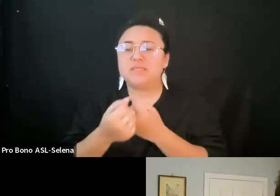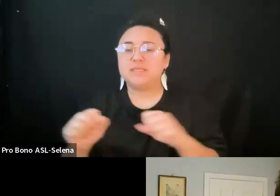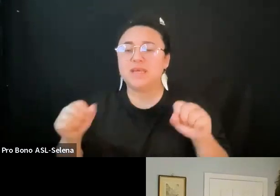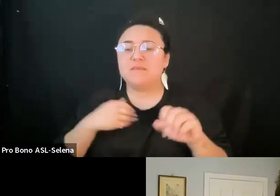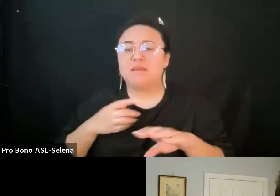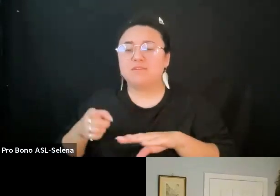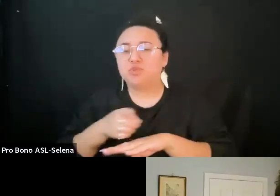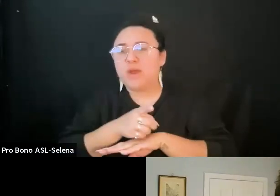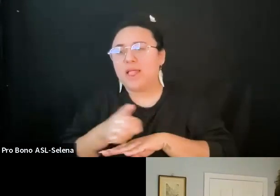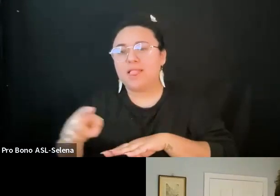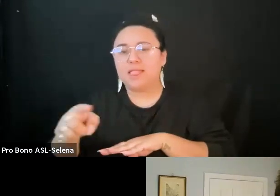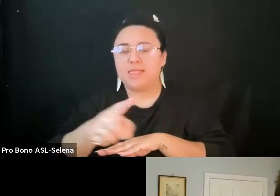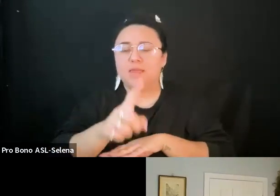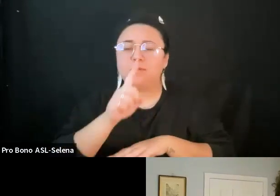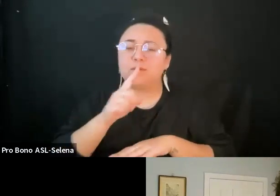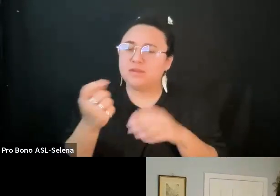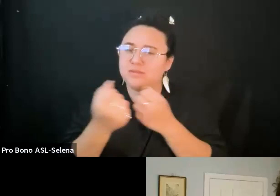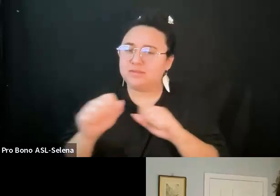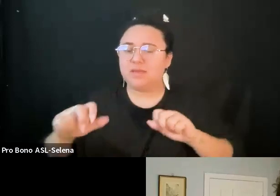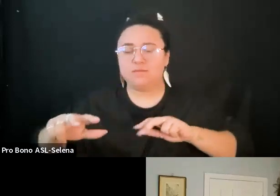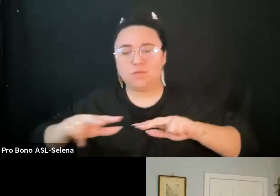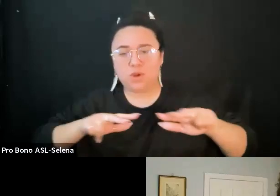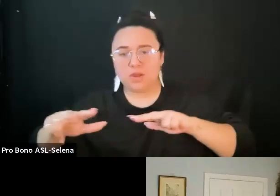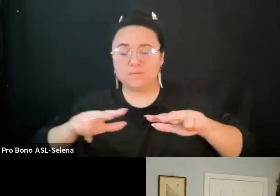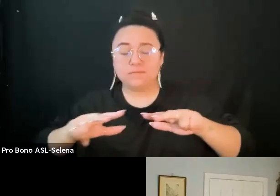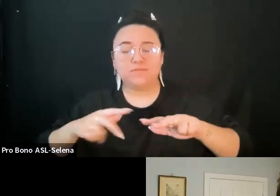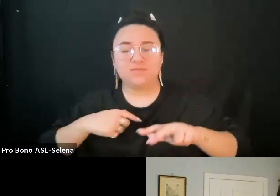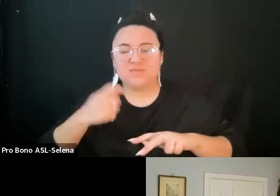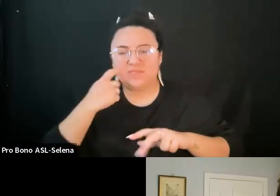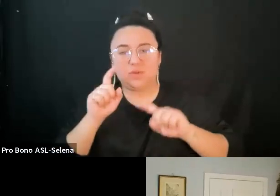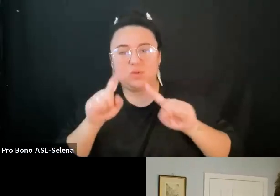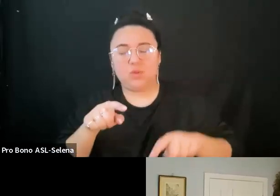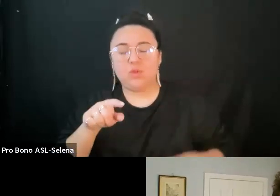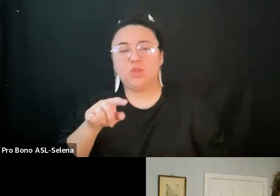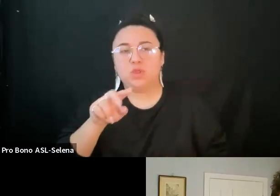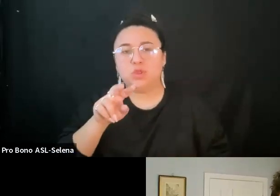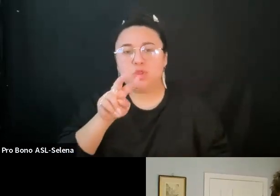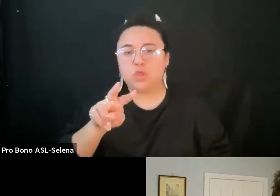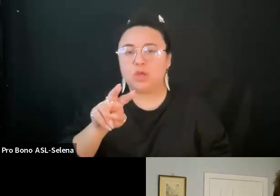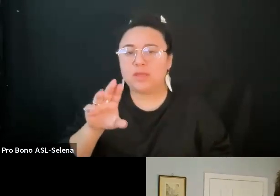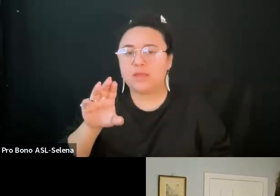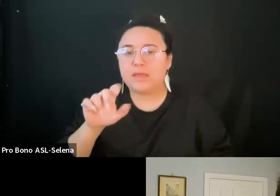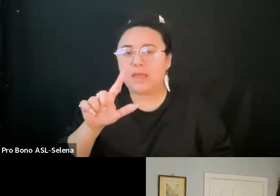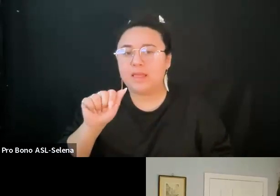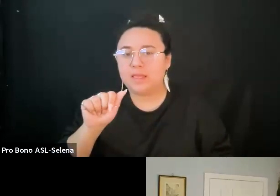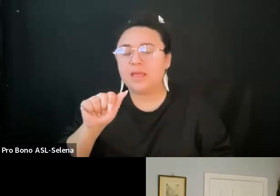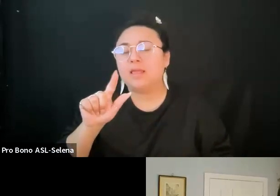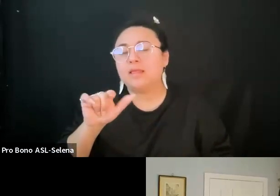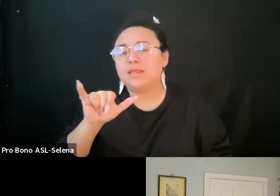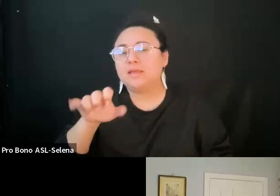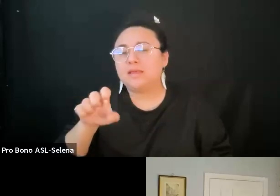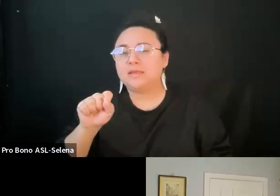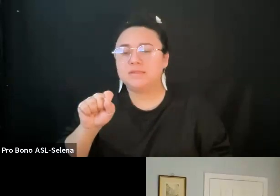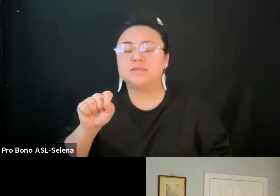like that. Very safe walking. I recently went to look at the calla lilies in Big Sur. And that one was a little more